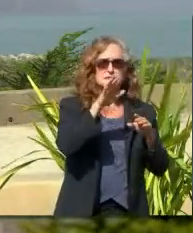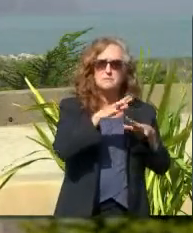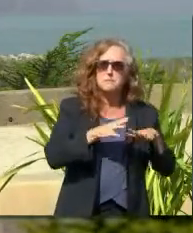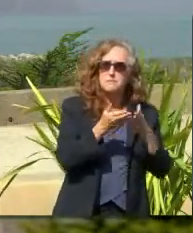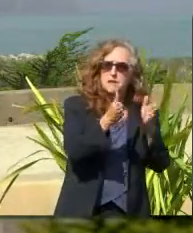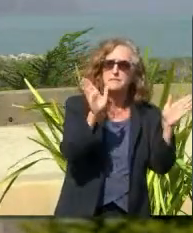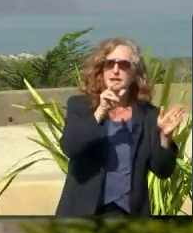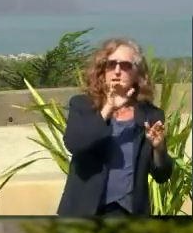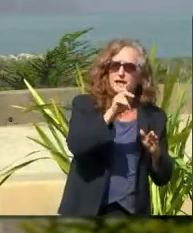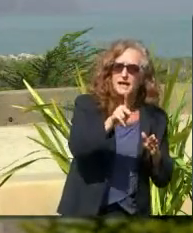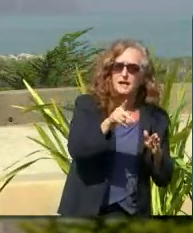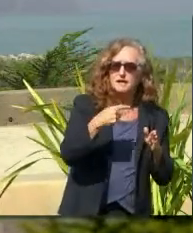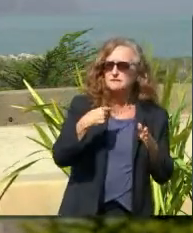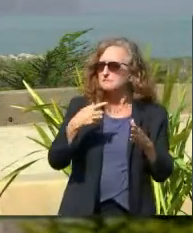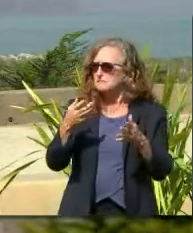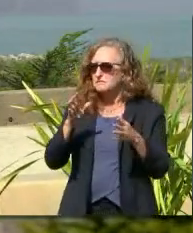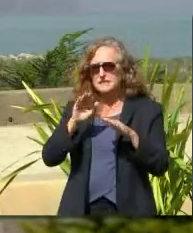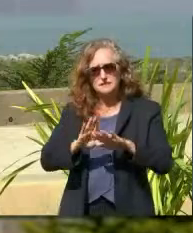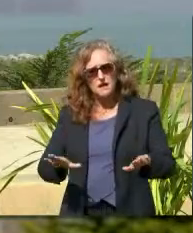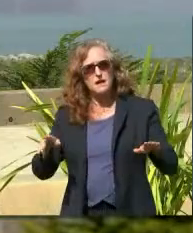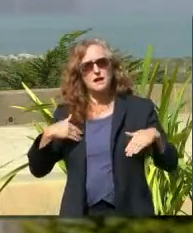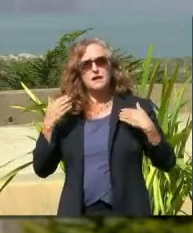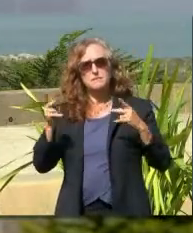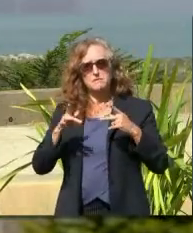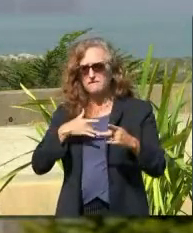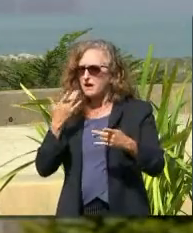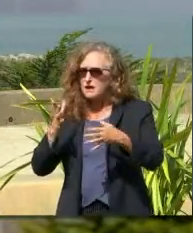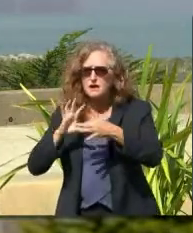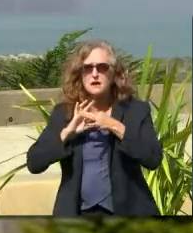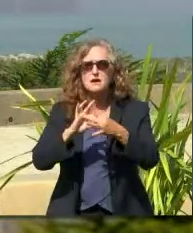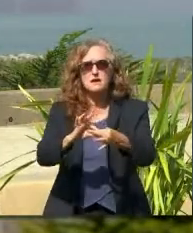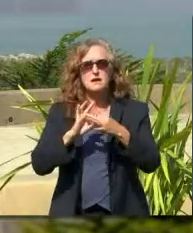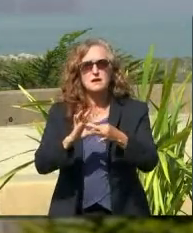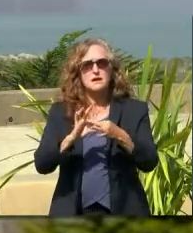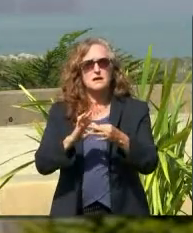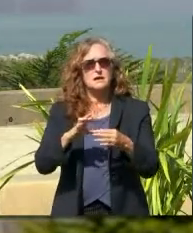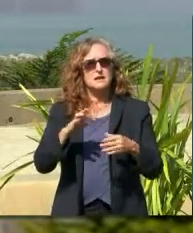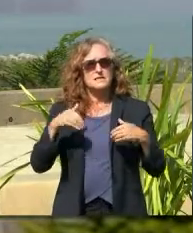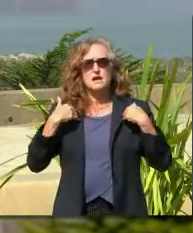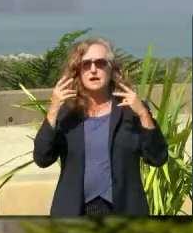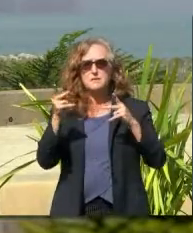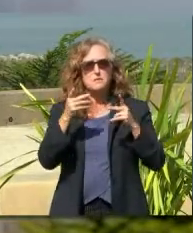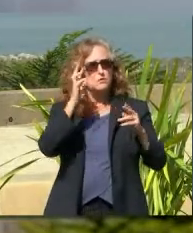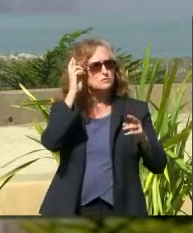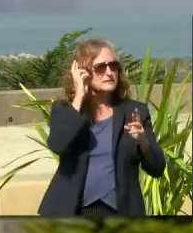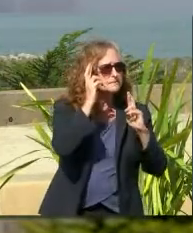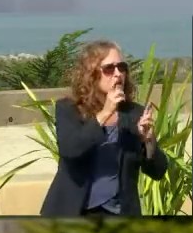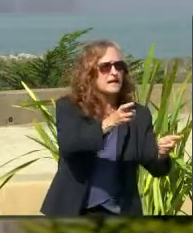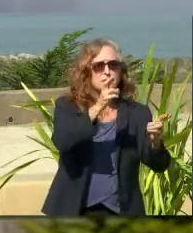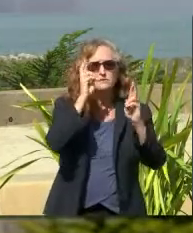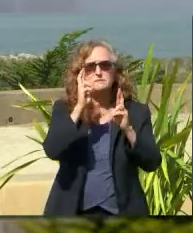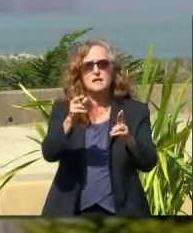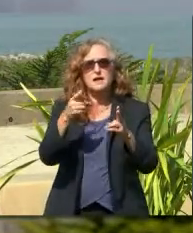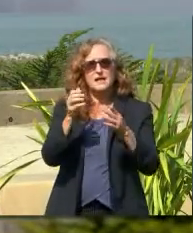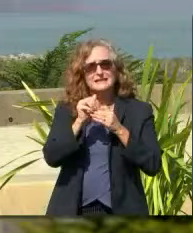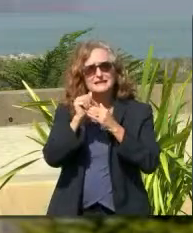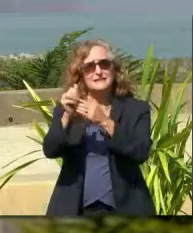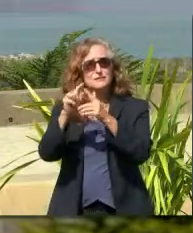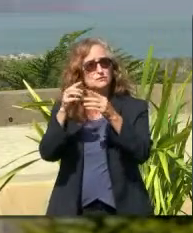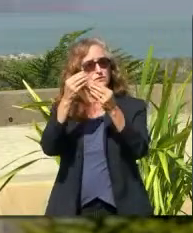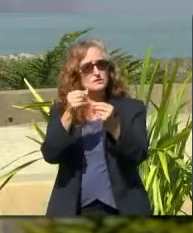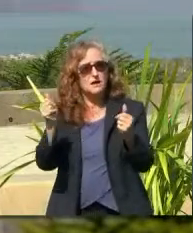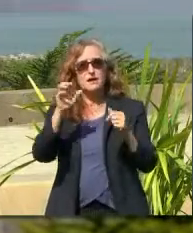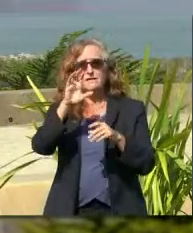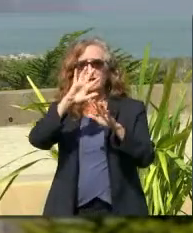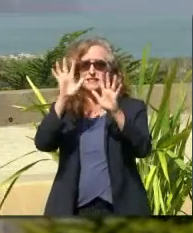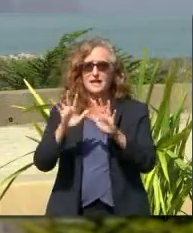They can develop a feeling of belonging. They can respect one another by leading to solve climate change with